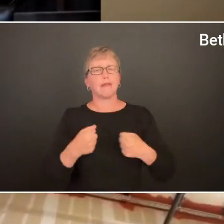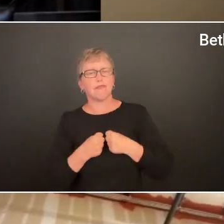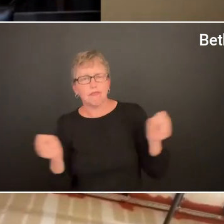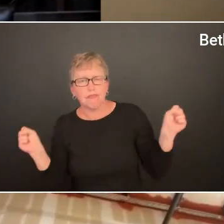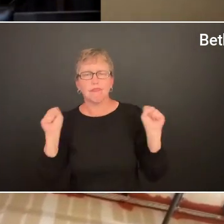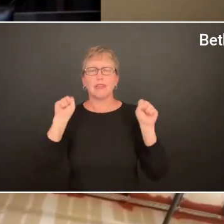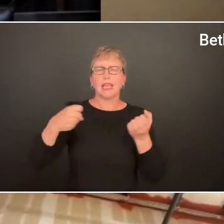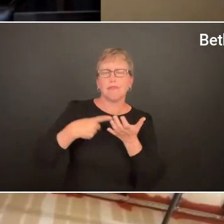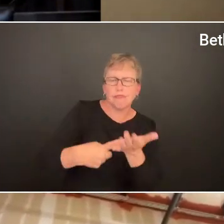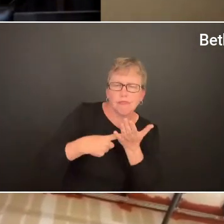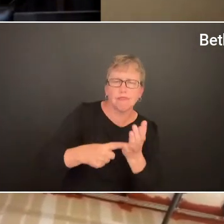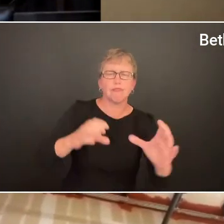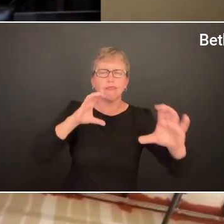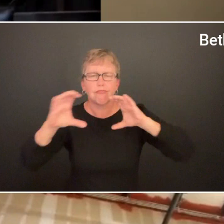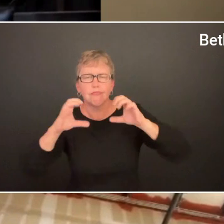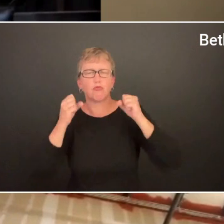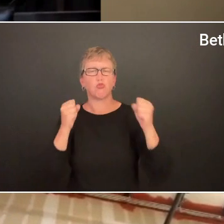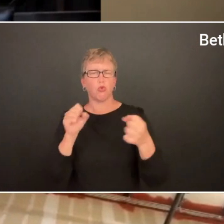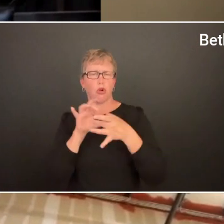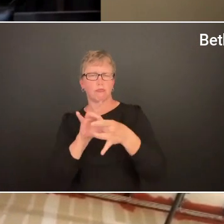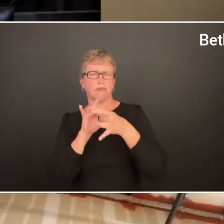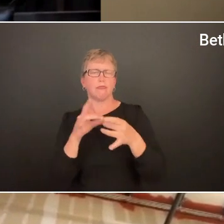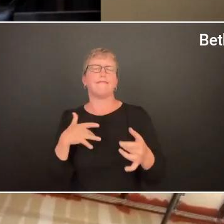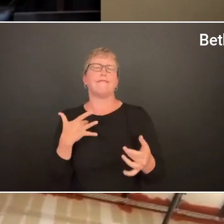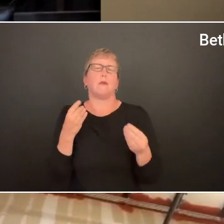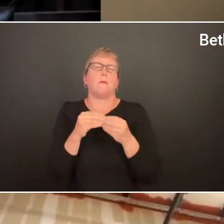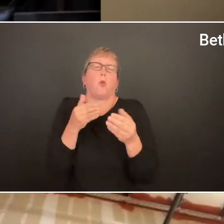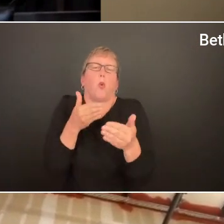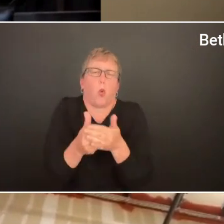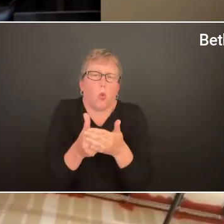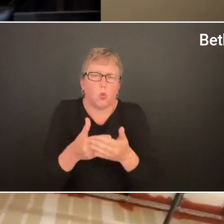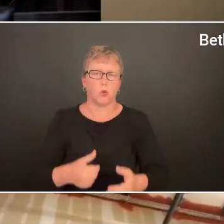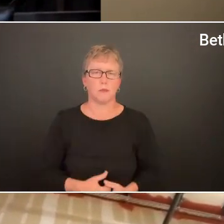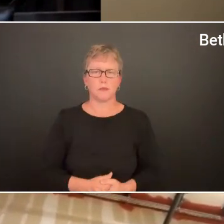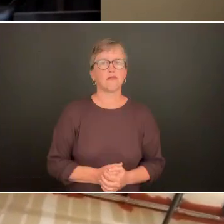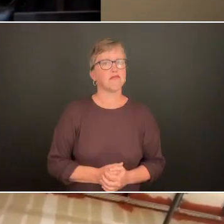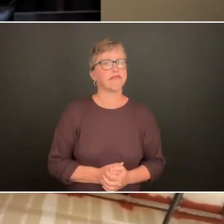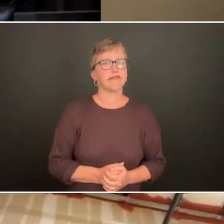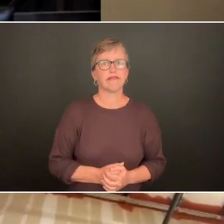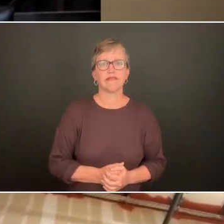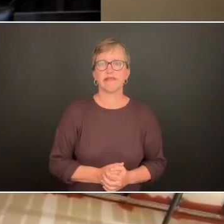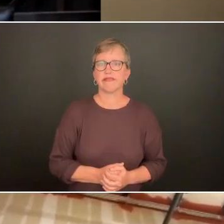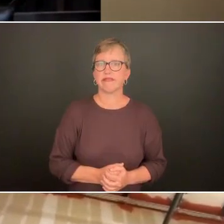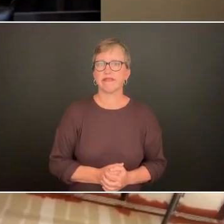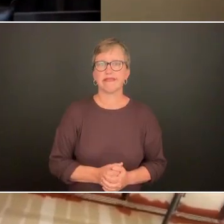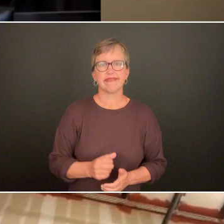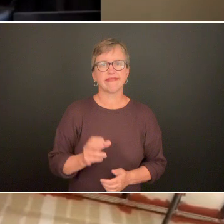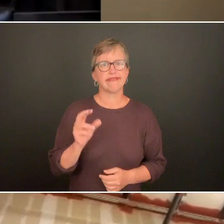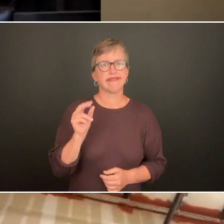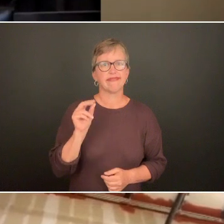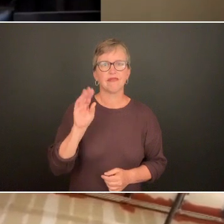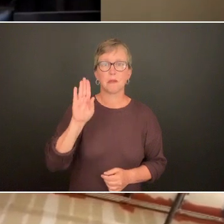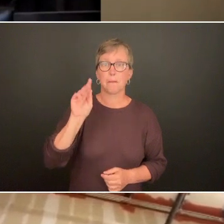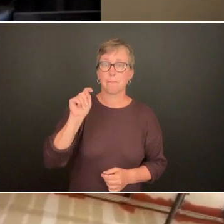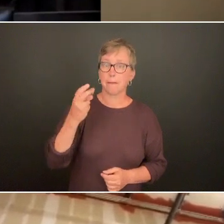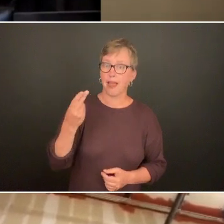know, be completely exposed, and to be able to have better discussions and better intimacy. No, Clint, it's you know, Beth